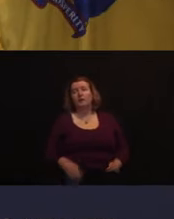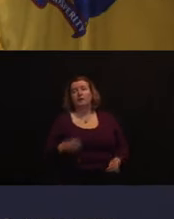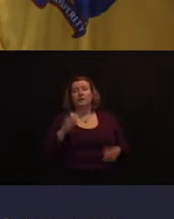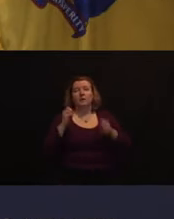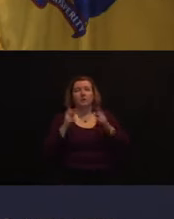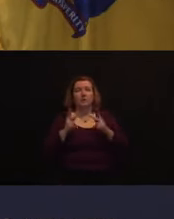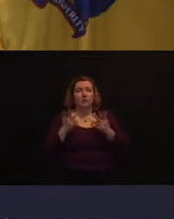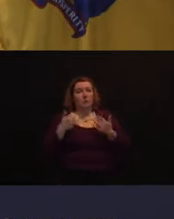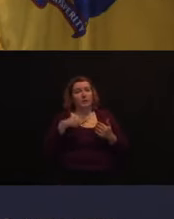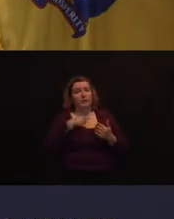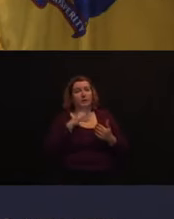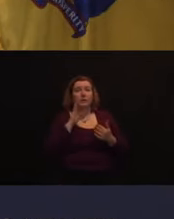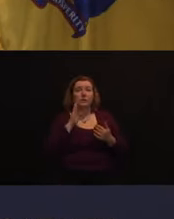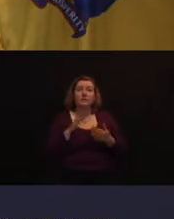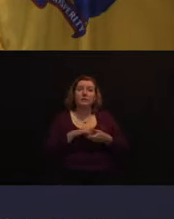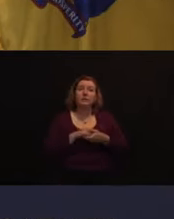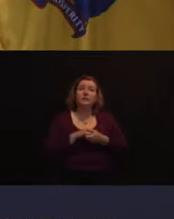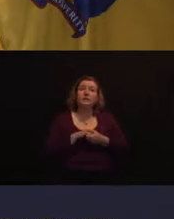going to be